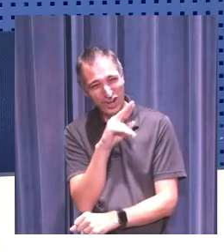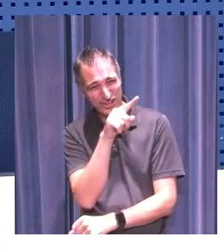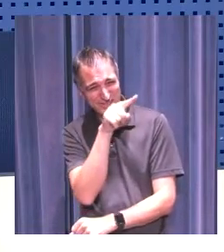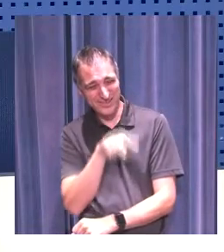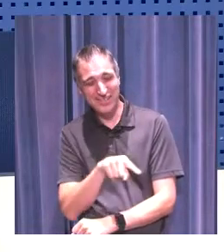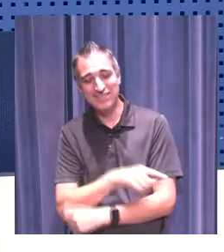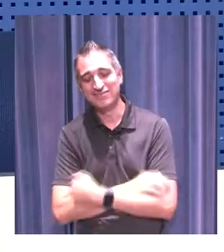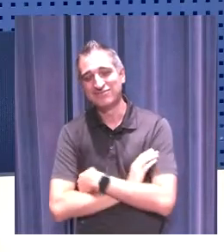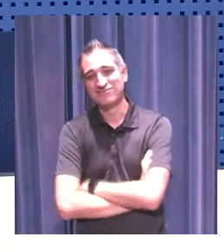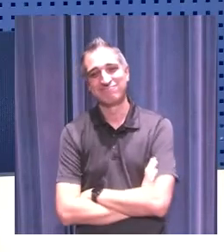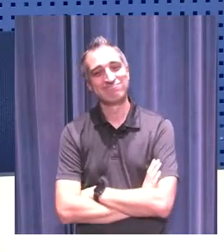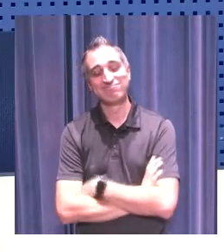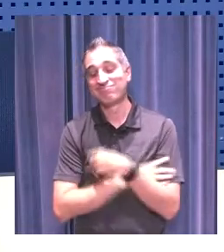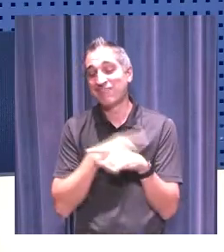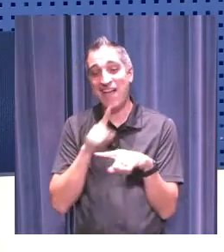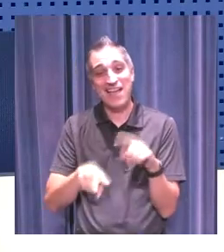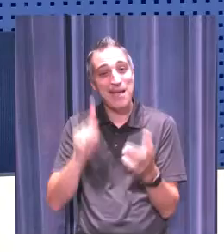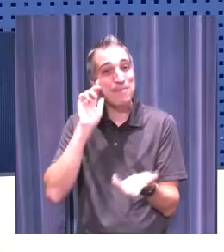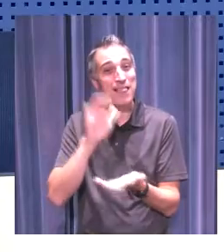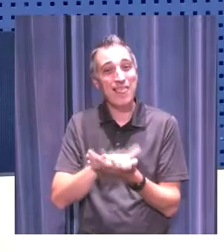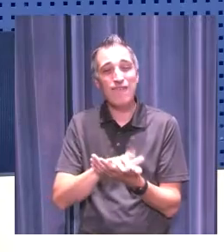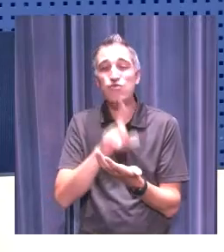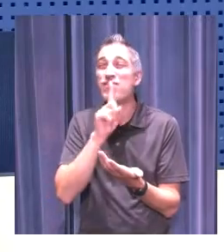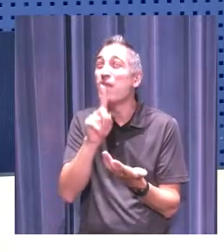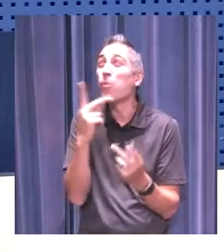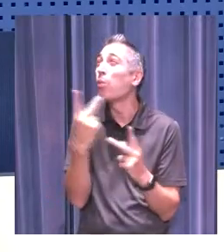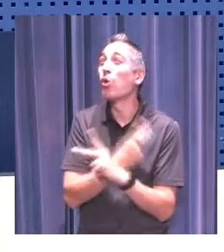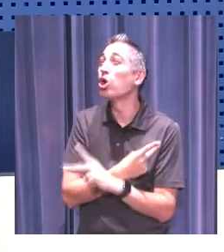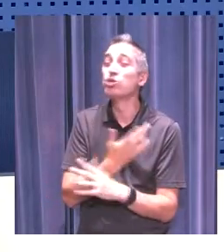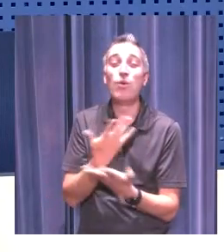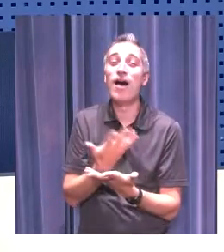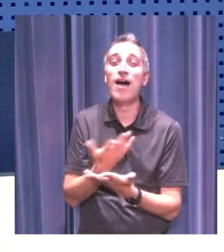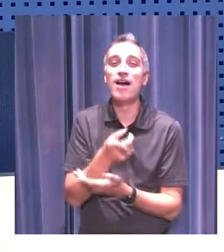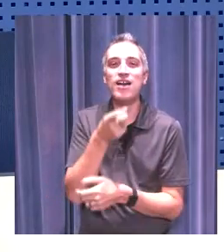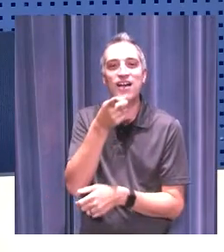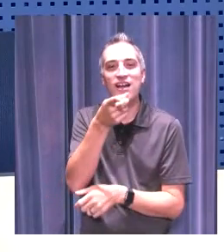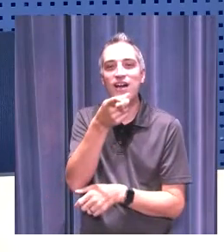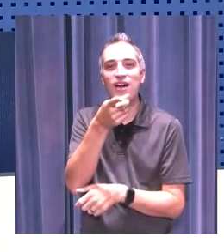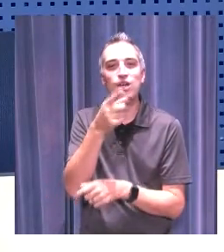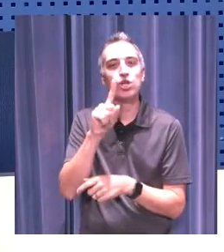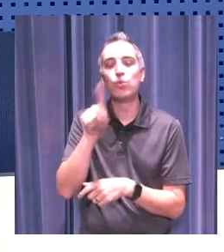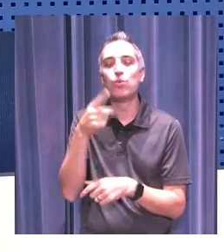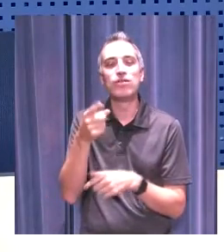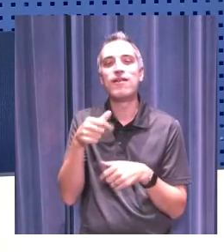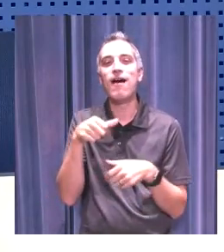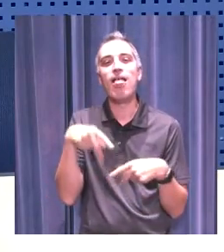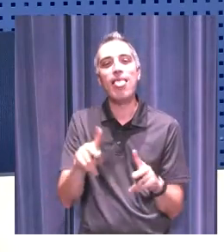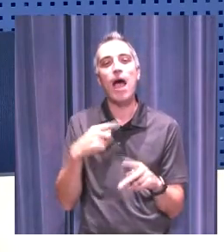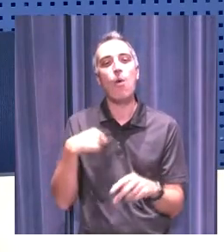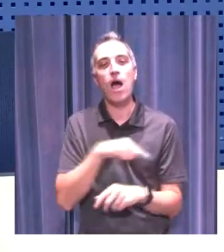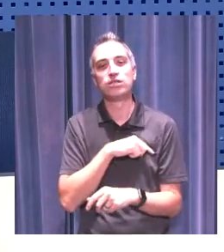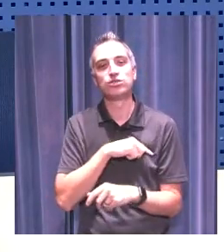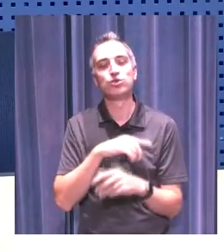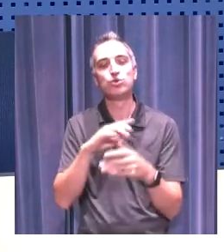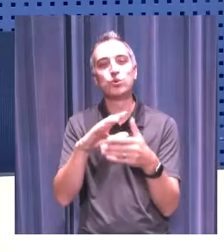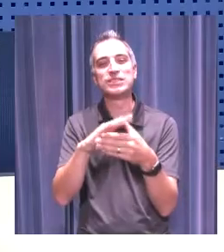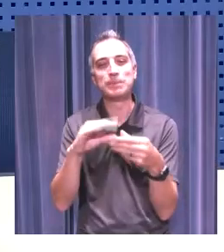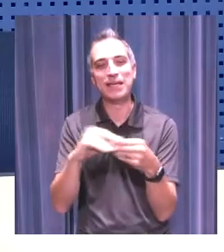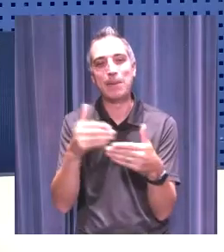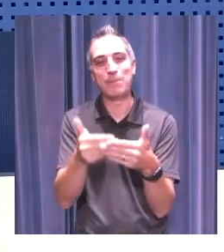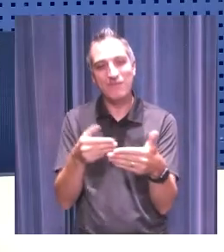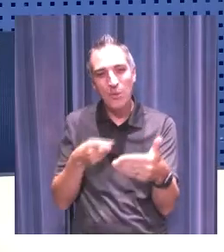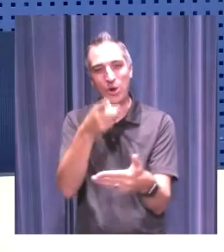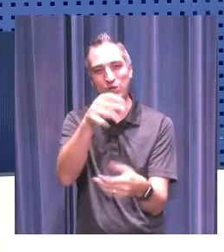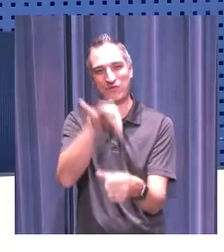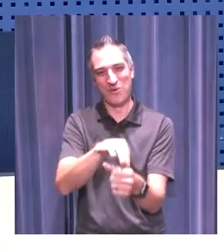I cannot believe, and what really topped it off is the fact that you wouldn't allow us to speak before y'all voted on